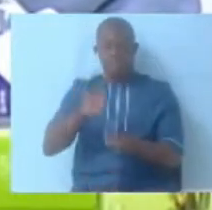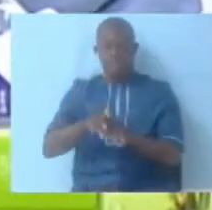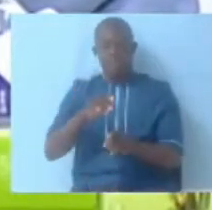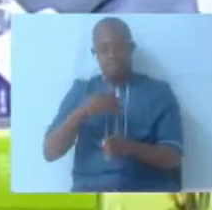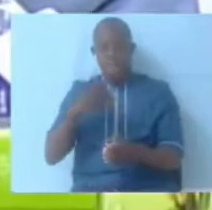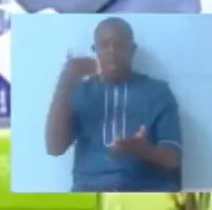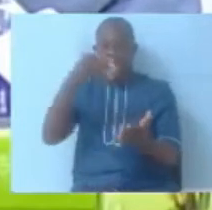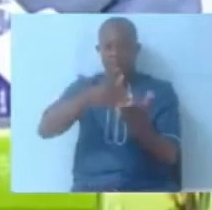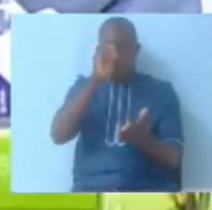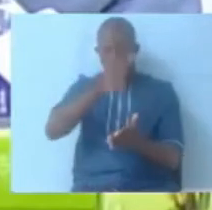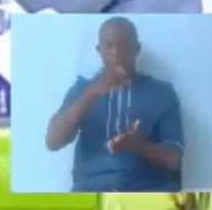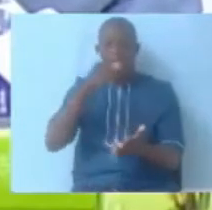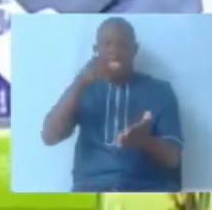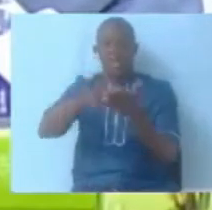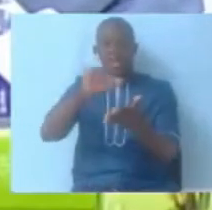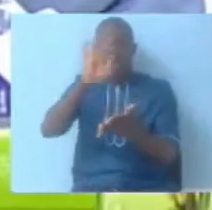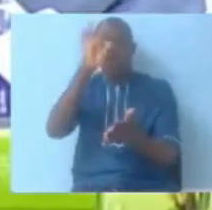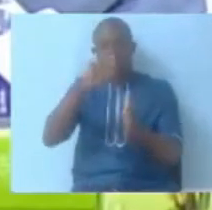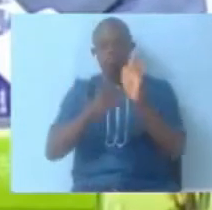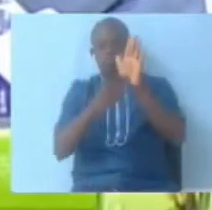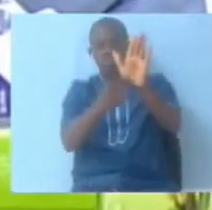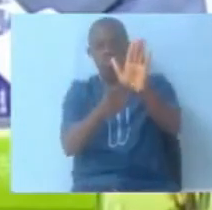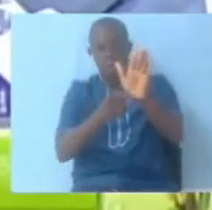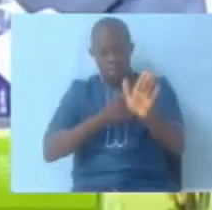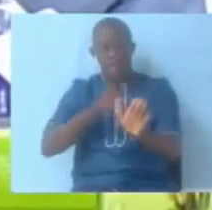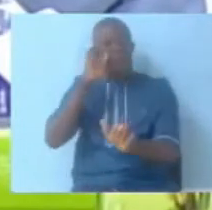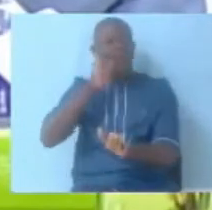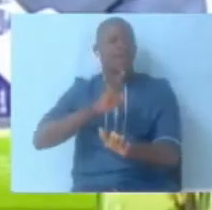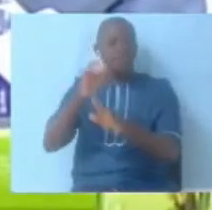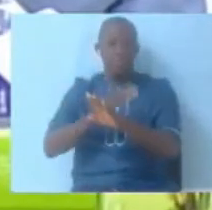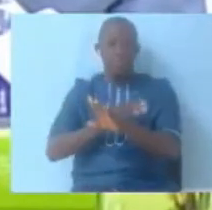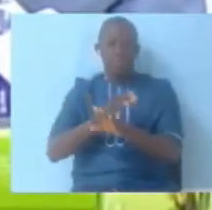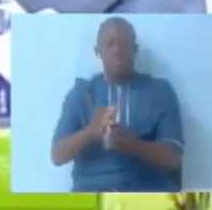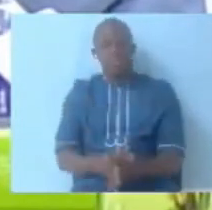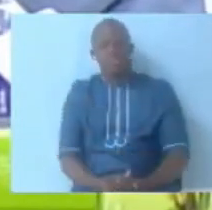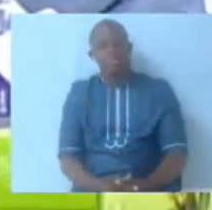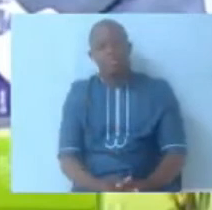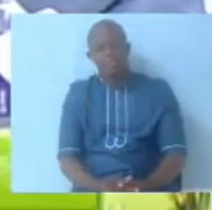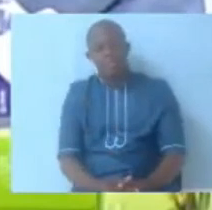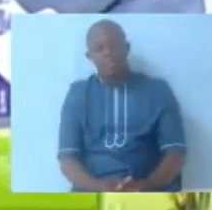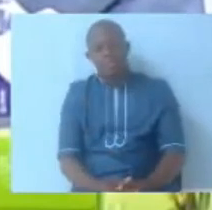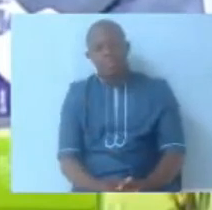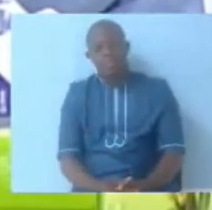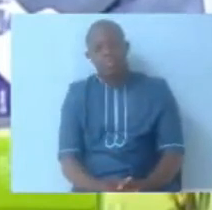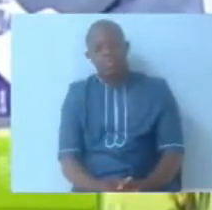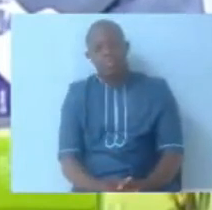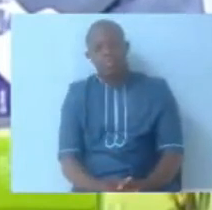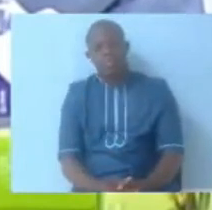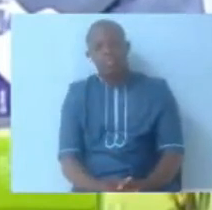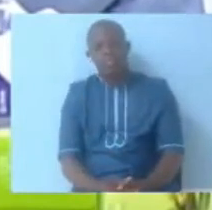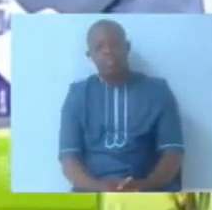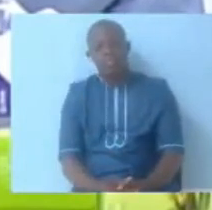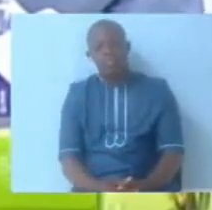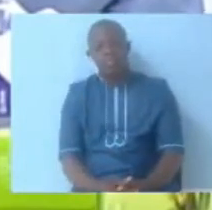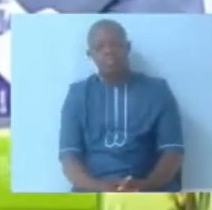him. Lumen hakilo ba kan yen tombon kan yindo ko dinna mbese la suwo ko tumo menna ninna letero nata